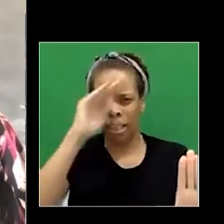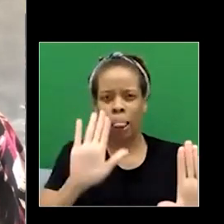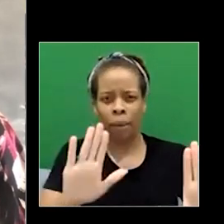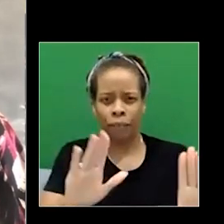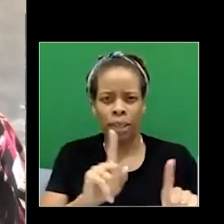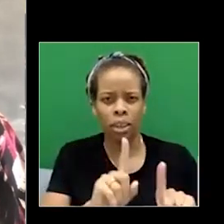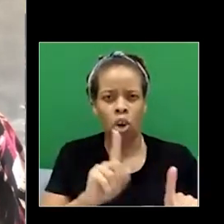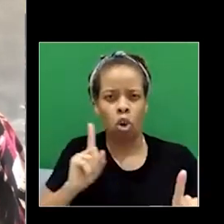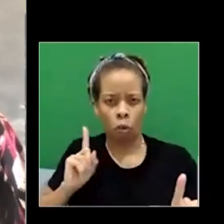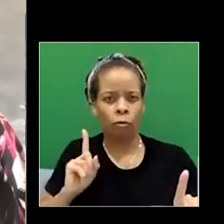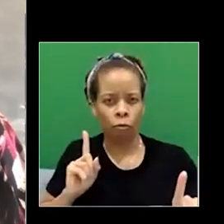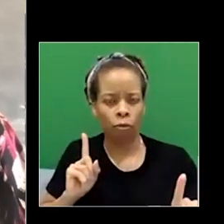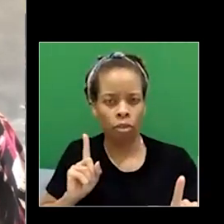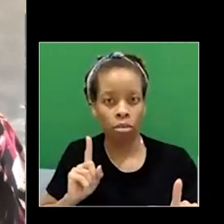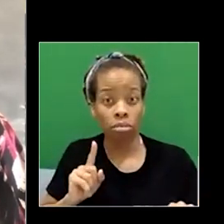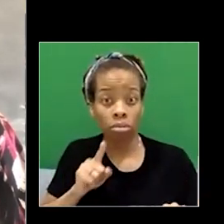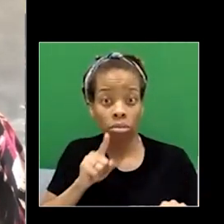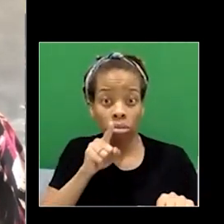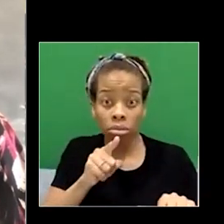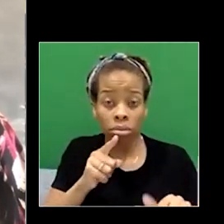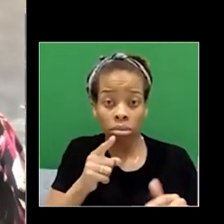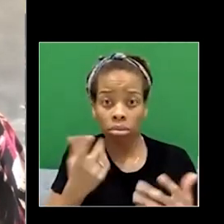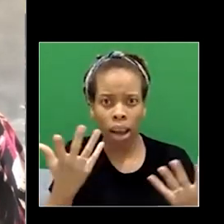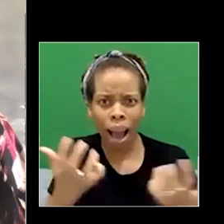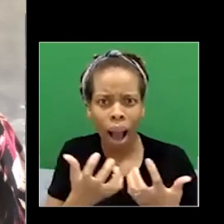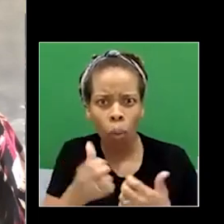that message come from your gut or